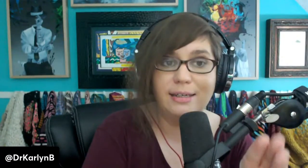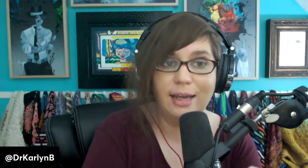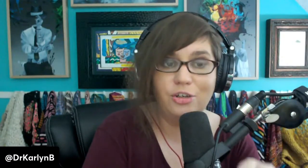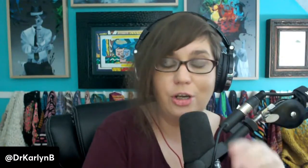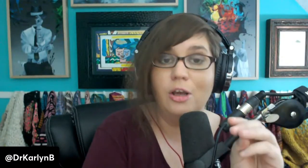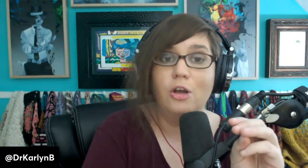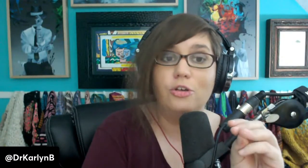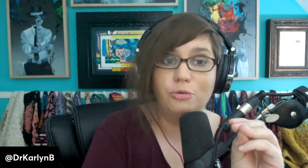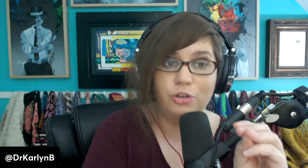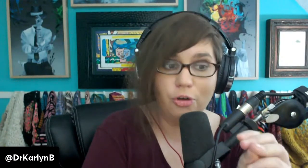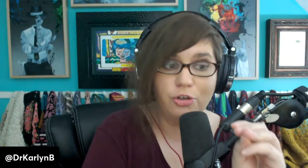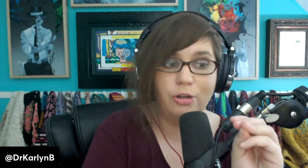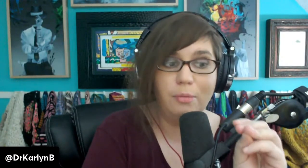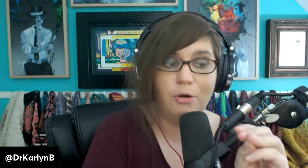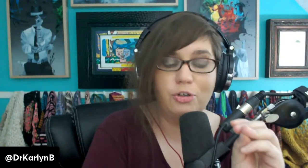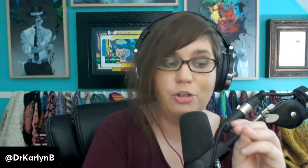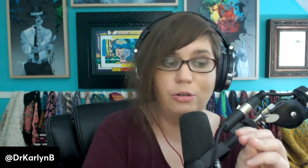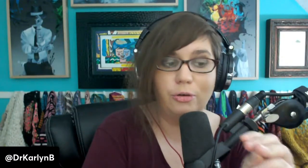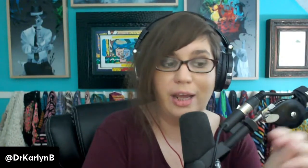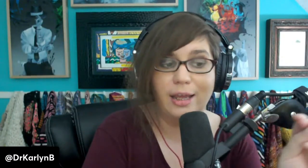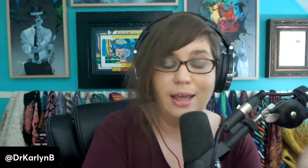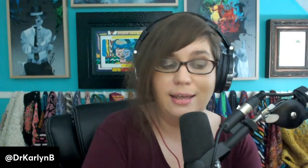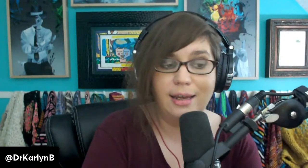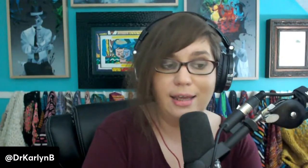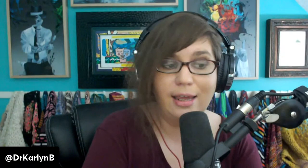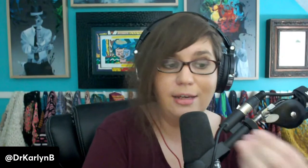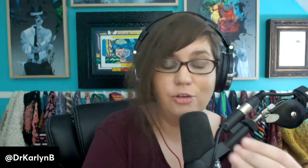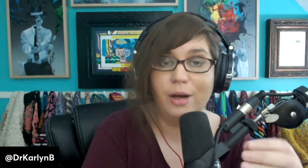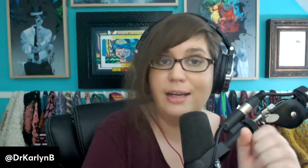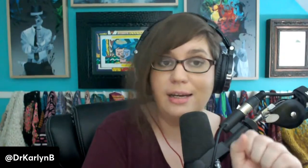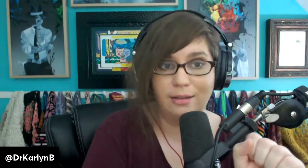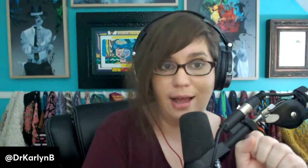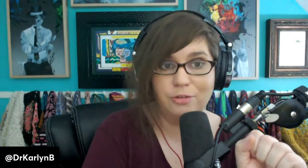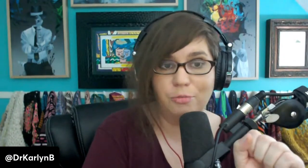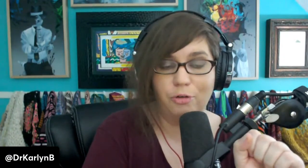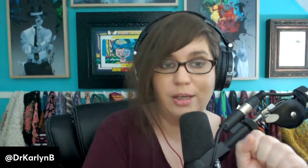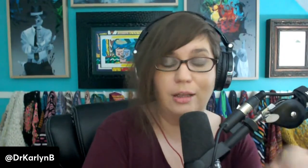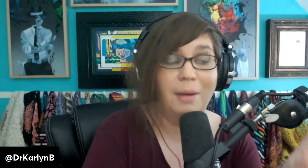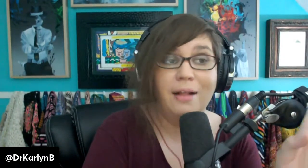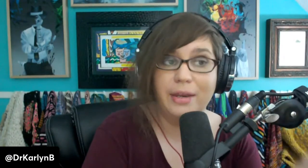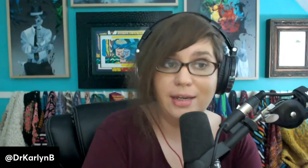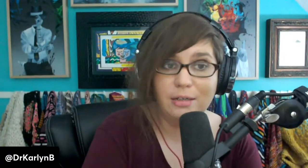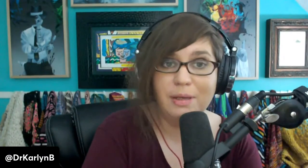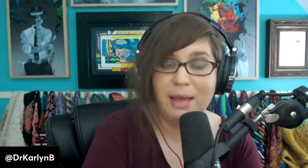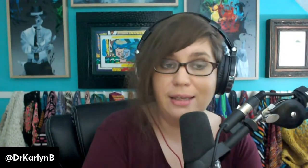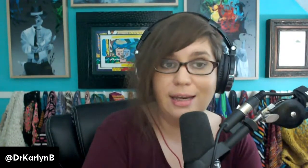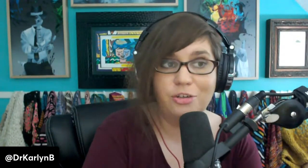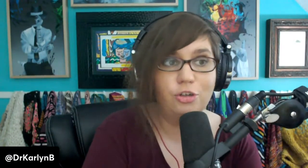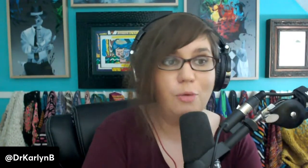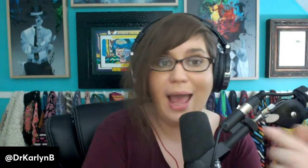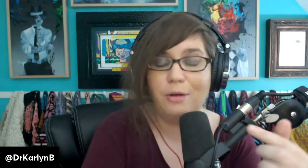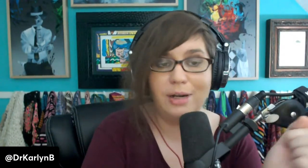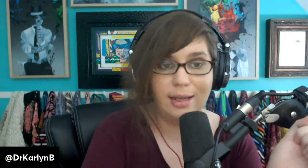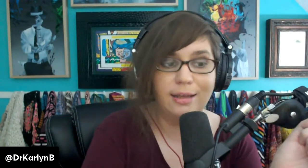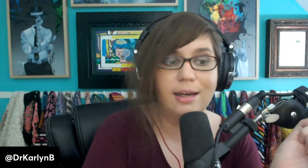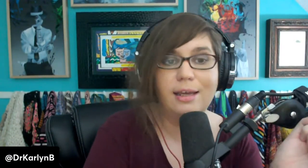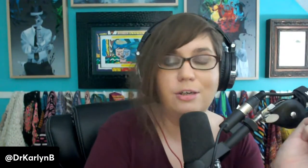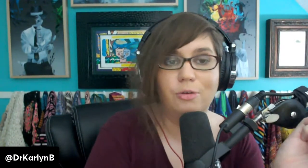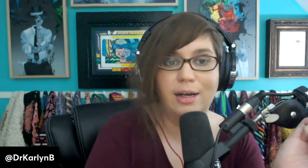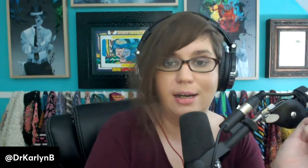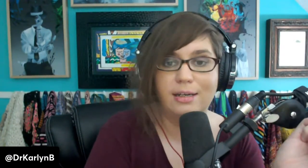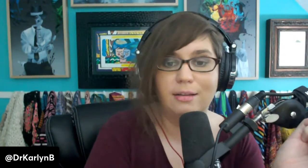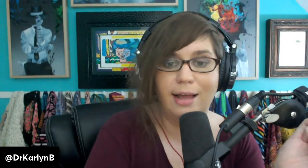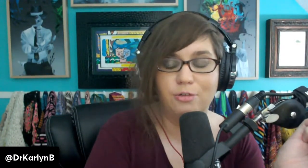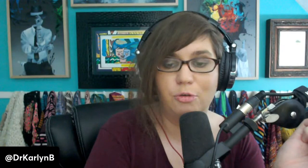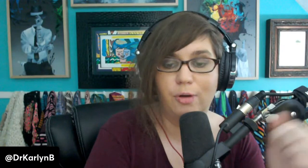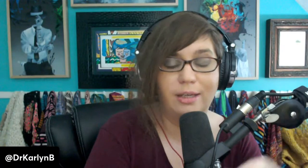paying attention to social emotional learning getting integrated into classroom curriculum. They need to be paying attention to equity getting